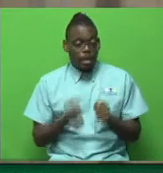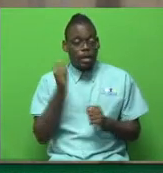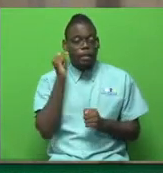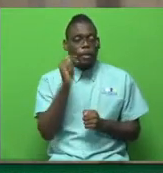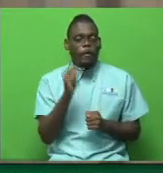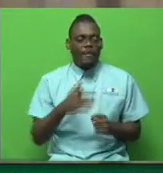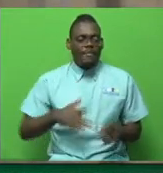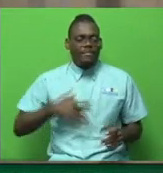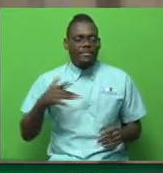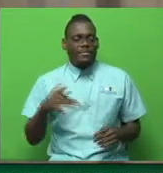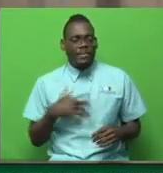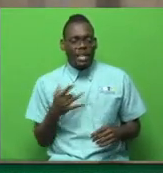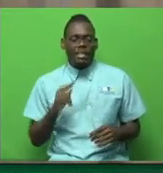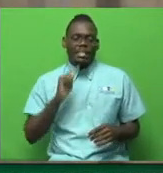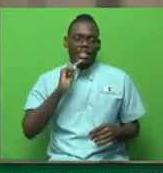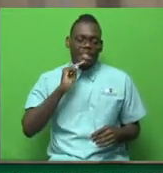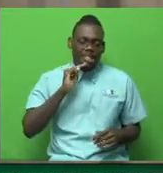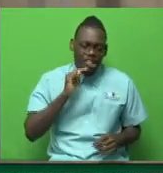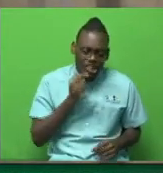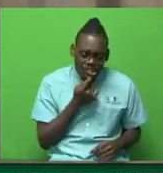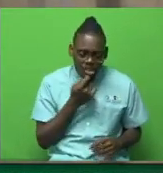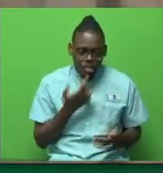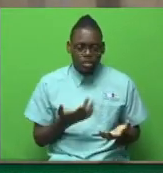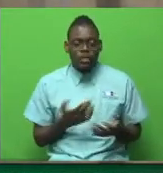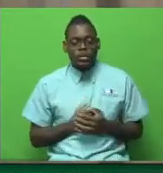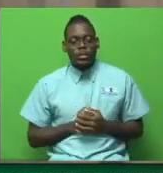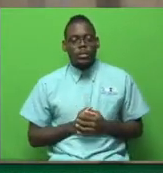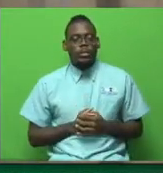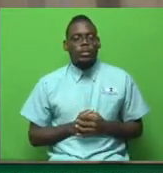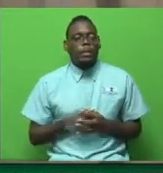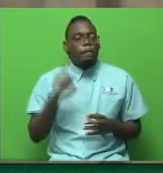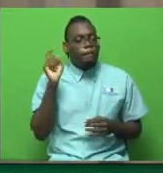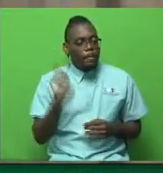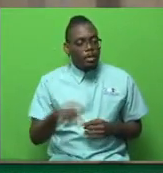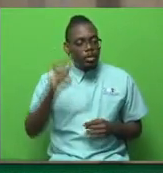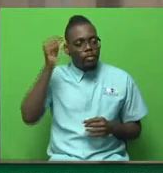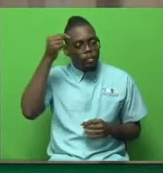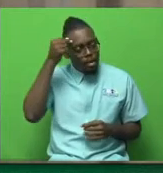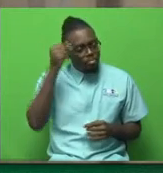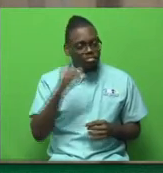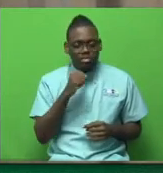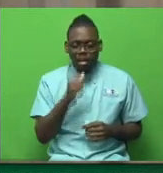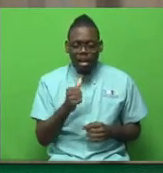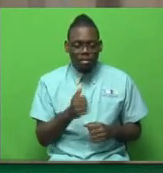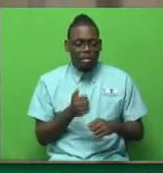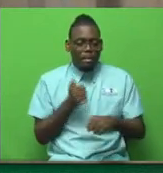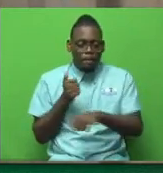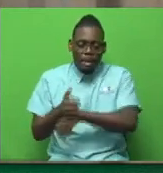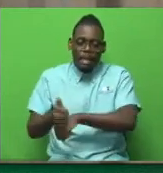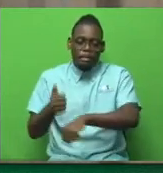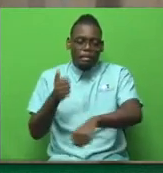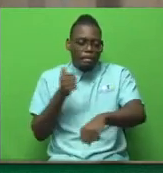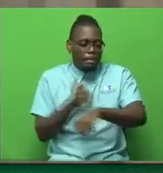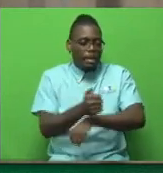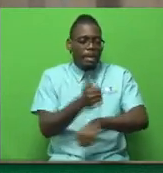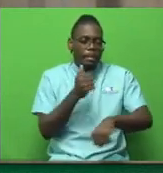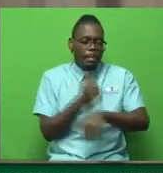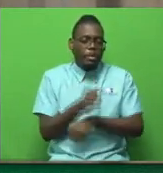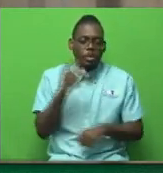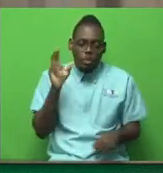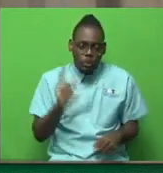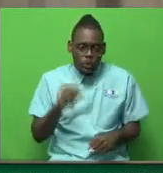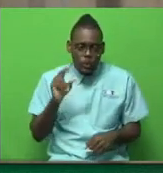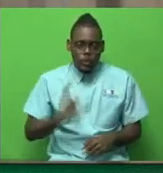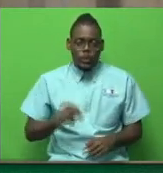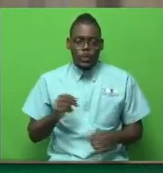right now ought not to be ridiculed it ought not to be trivialized no one in